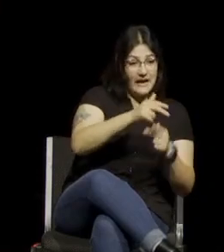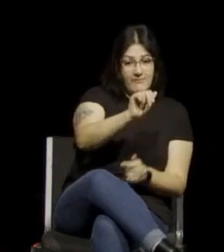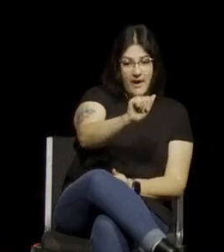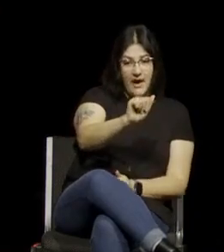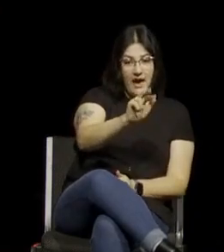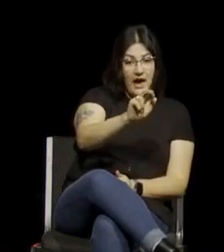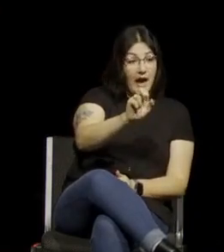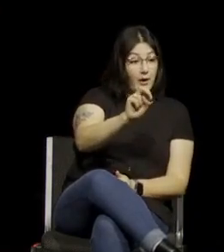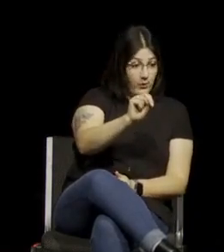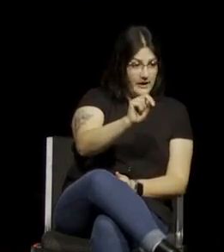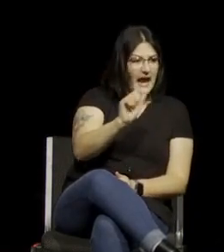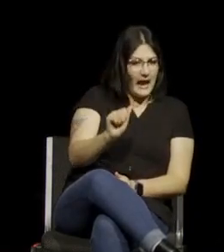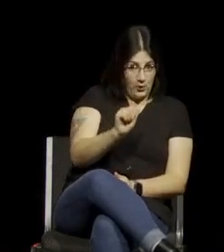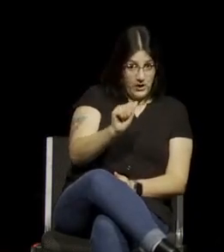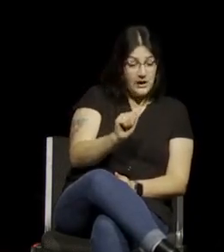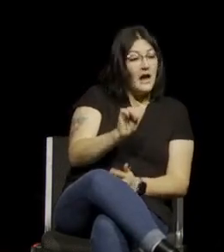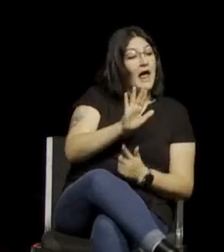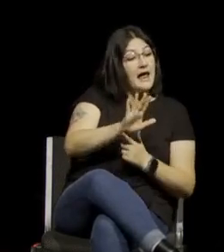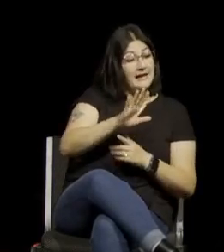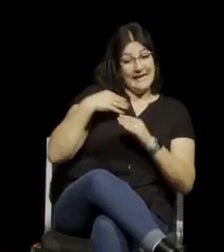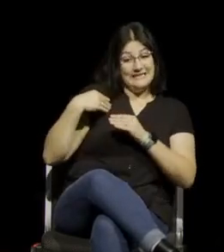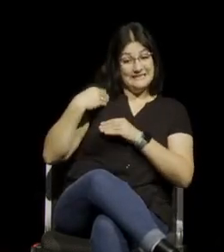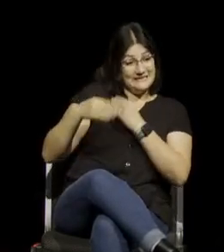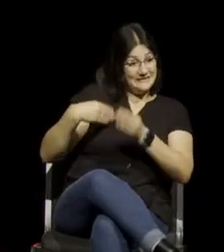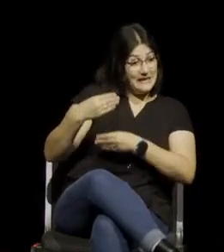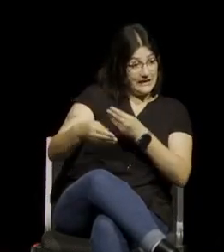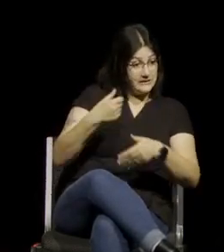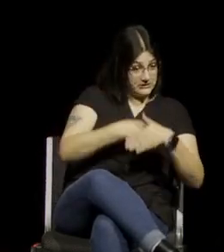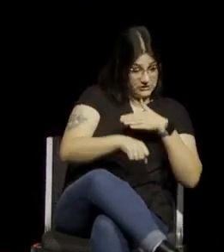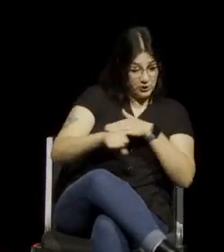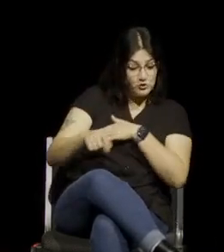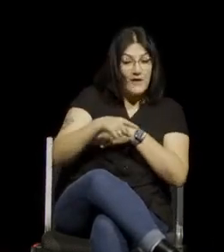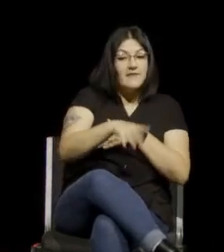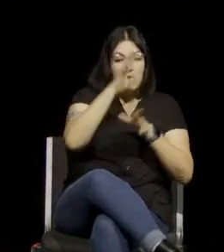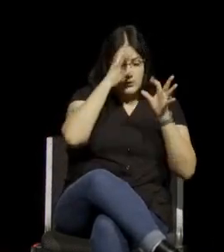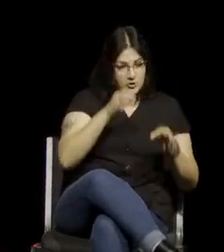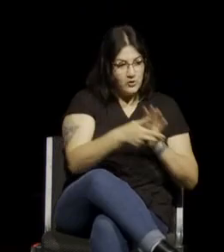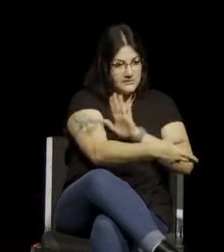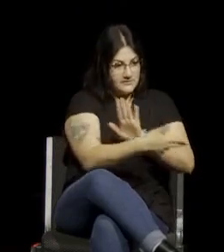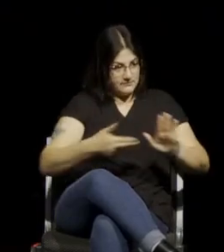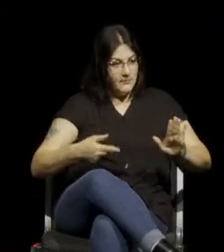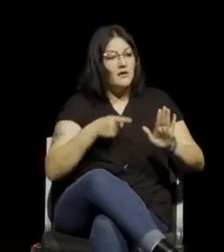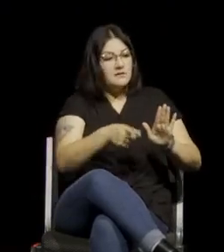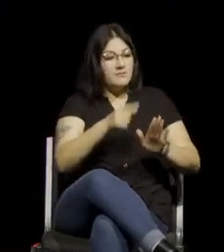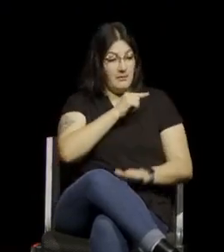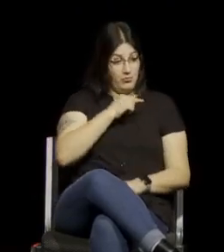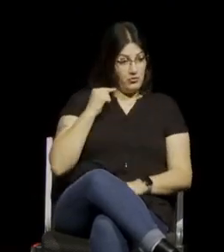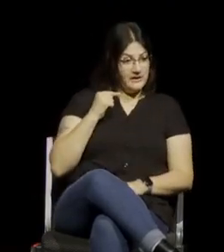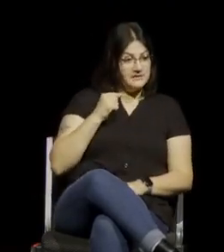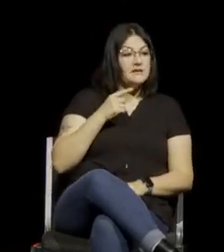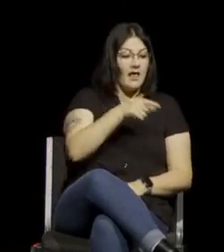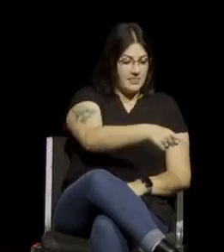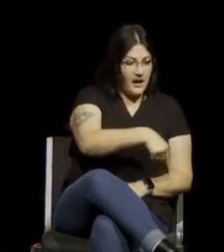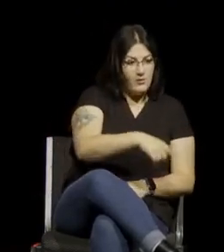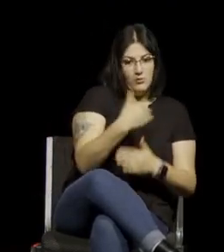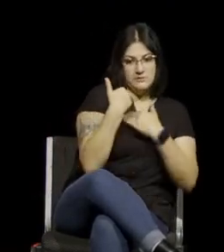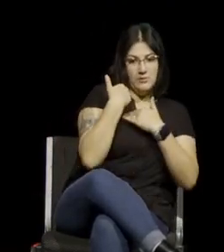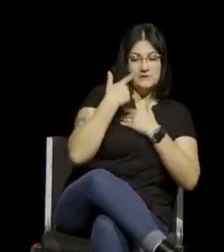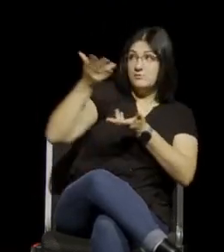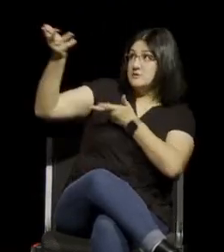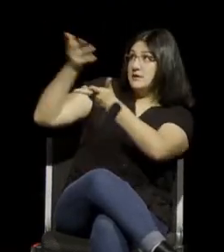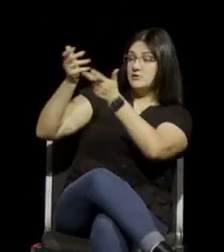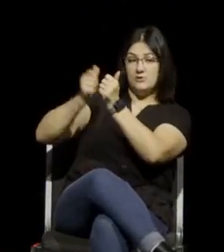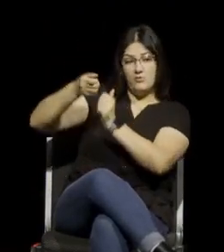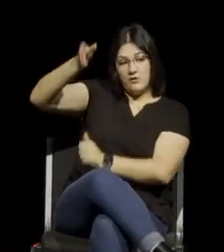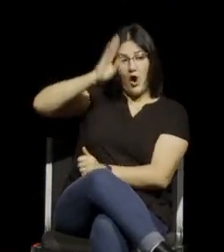his descendants were chosen to be priests who were responsible for interceding for Israel before God. The